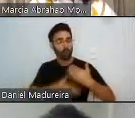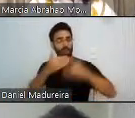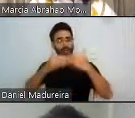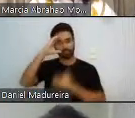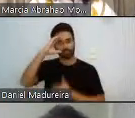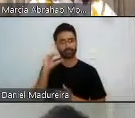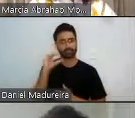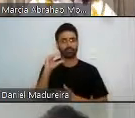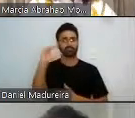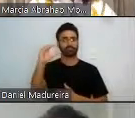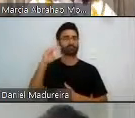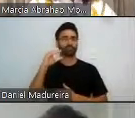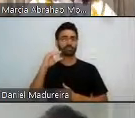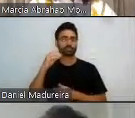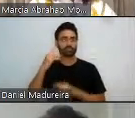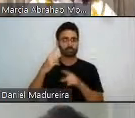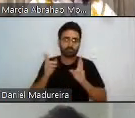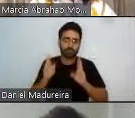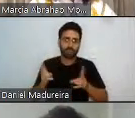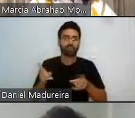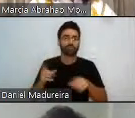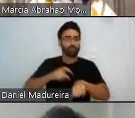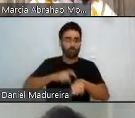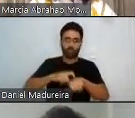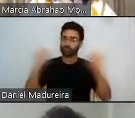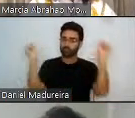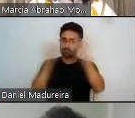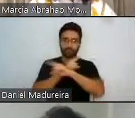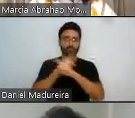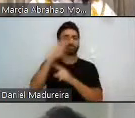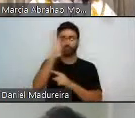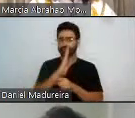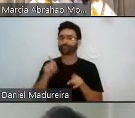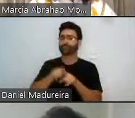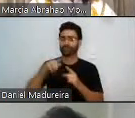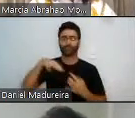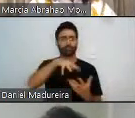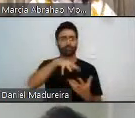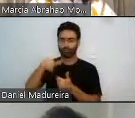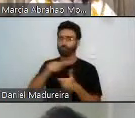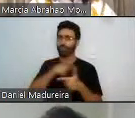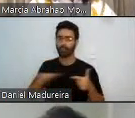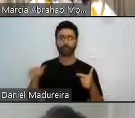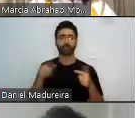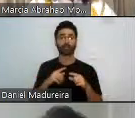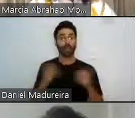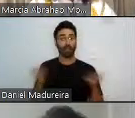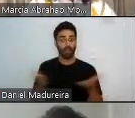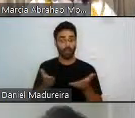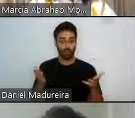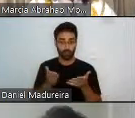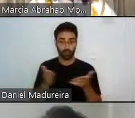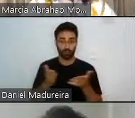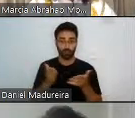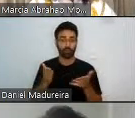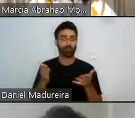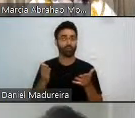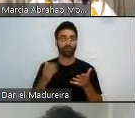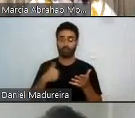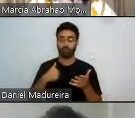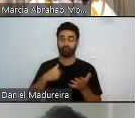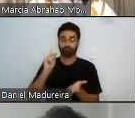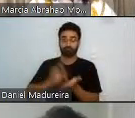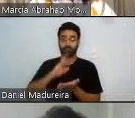in Brasilia have taken the time to honor Noam Chomsky, founder of the modern field of linguistics, who set the agenda for all of us and